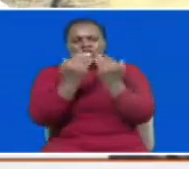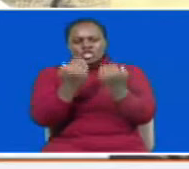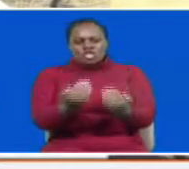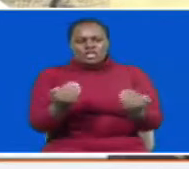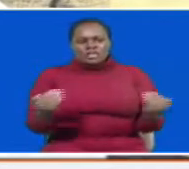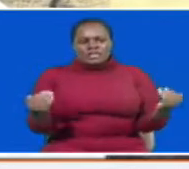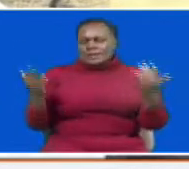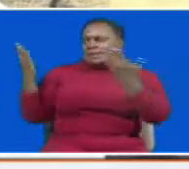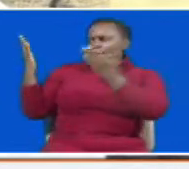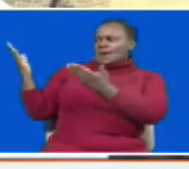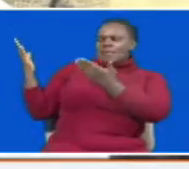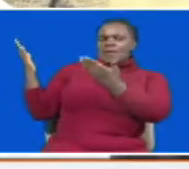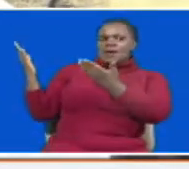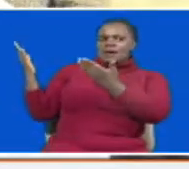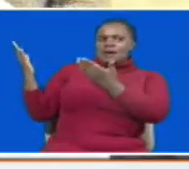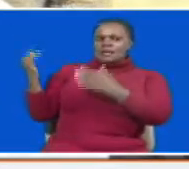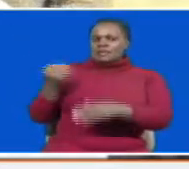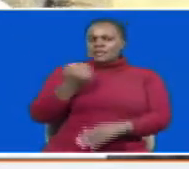with these kids here at